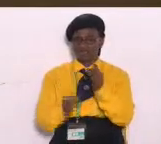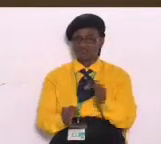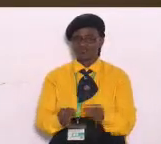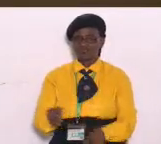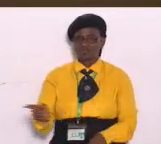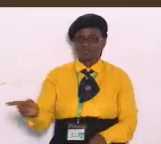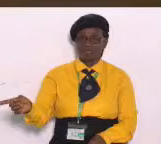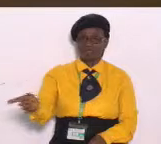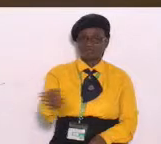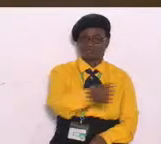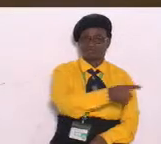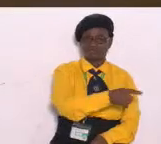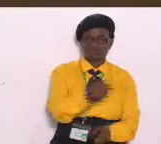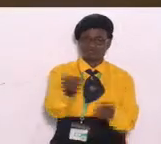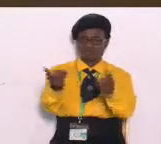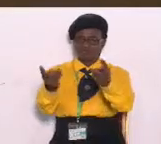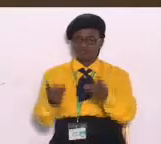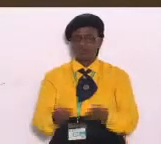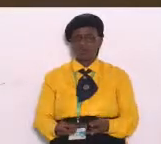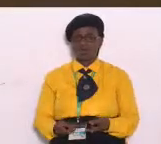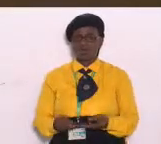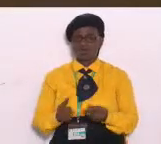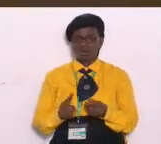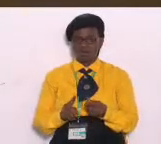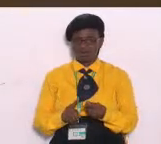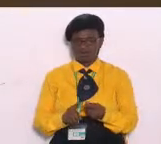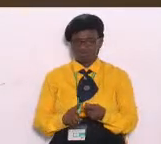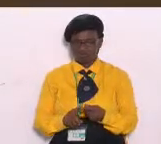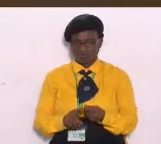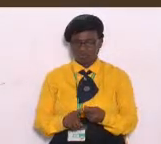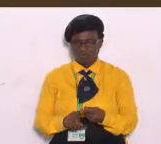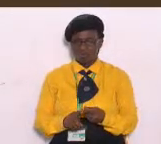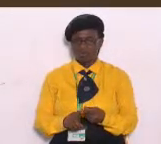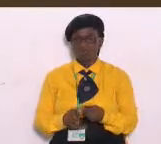to come and seek his face at the altar,